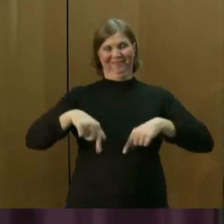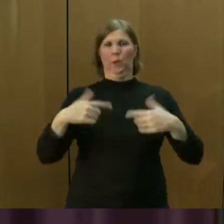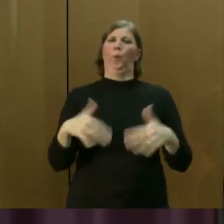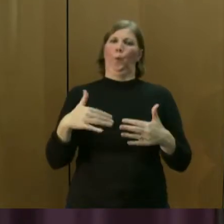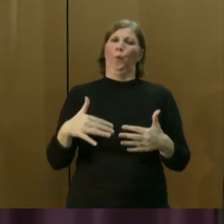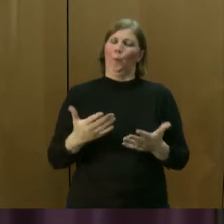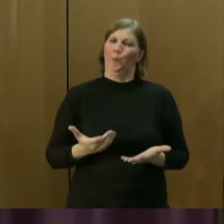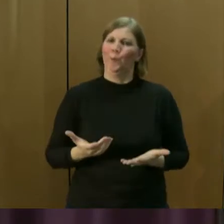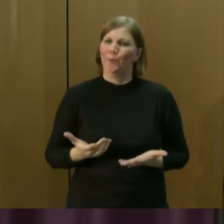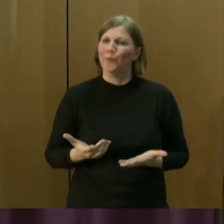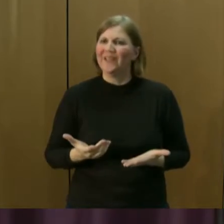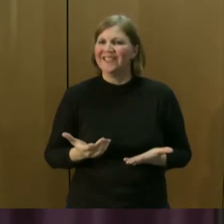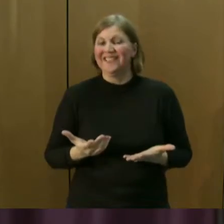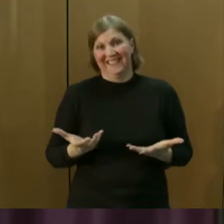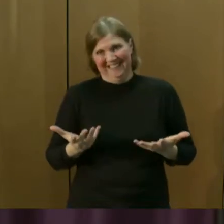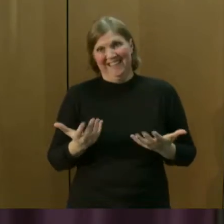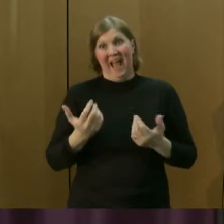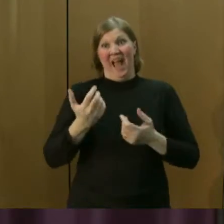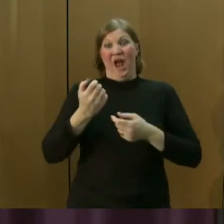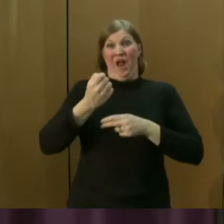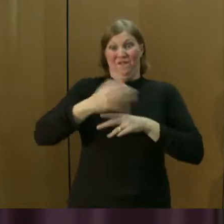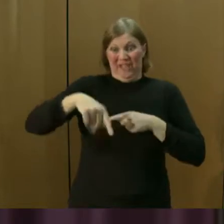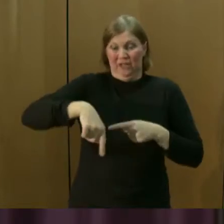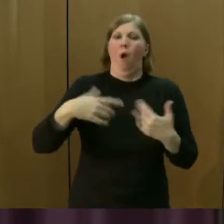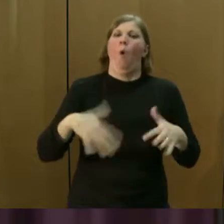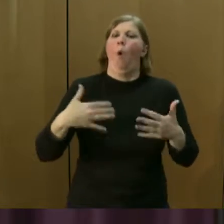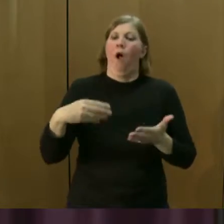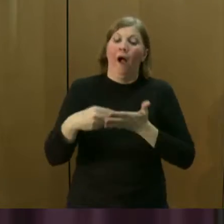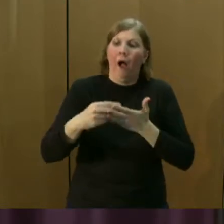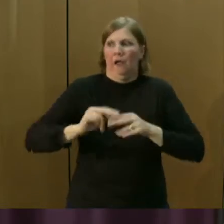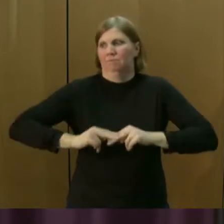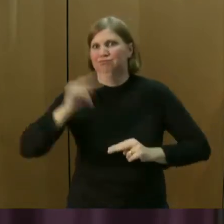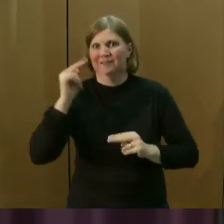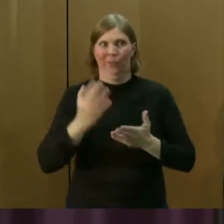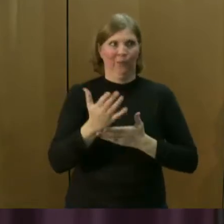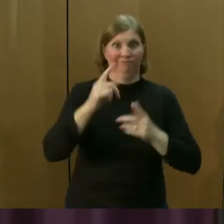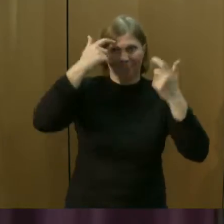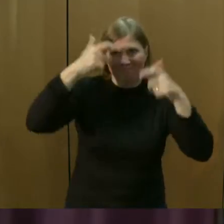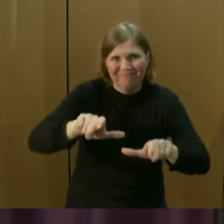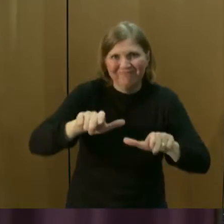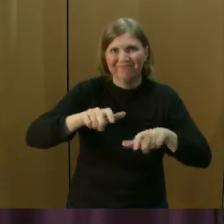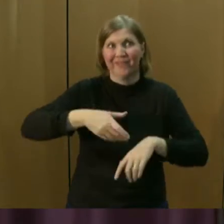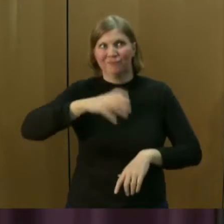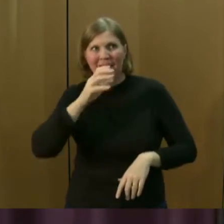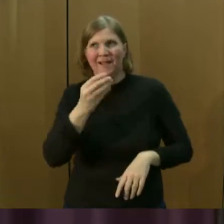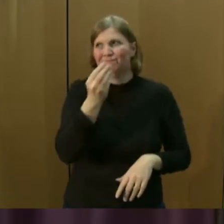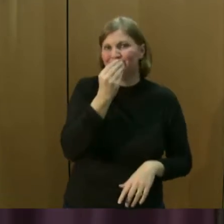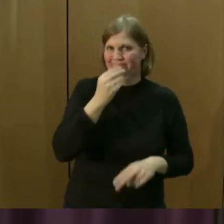can become even more expensive. Accommodation and food and booze. The costs mount